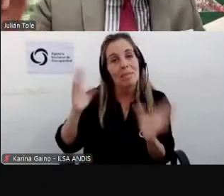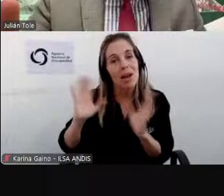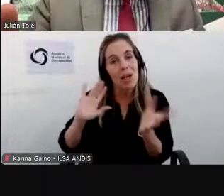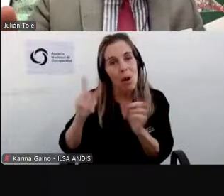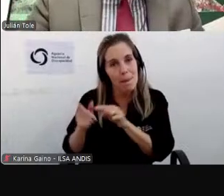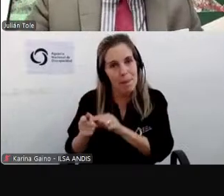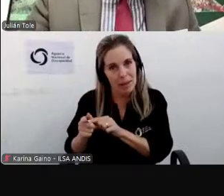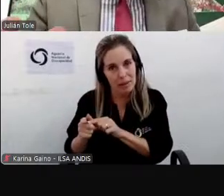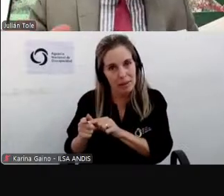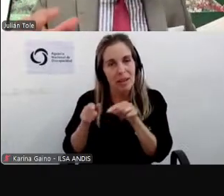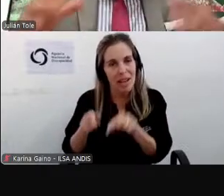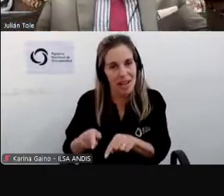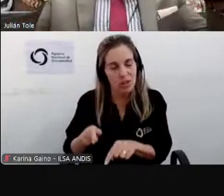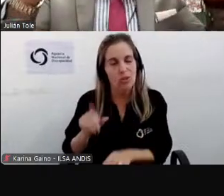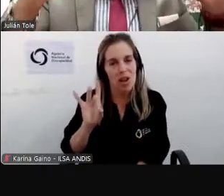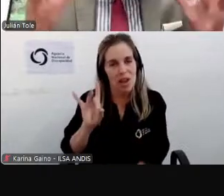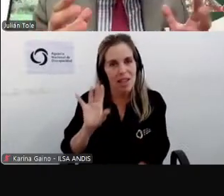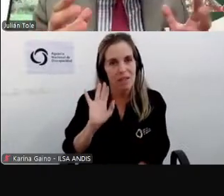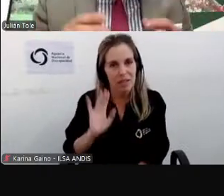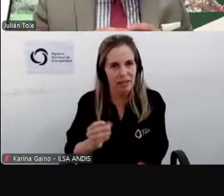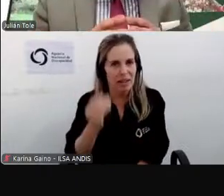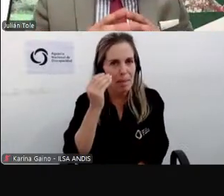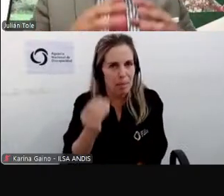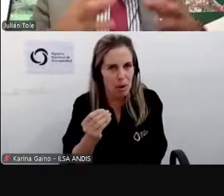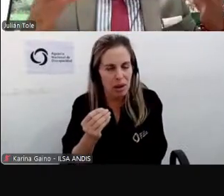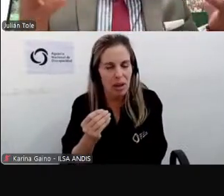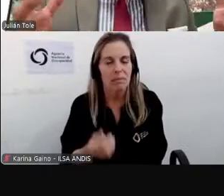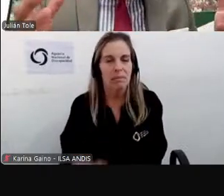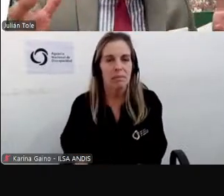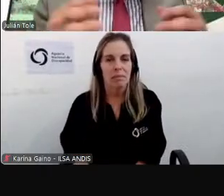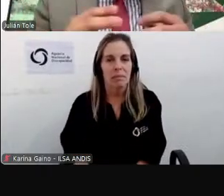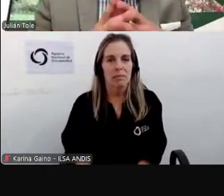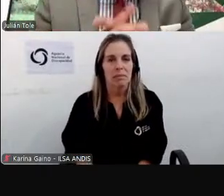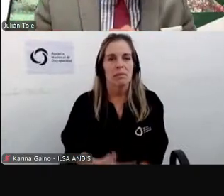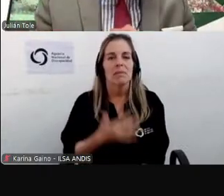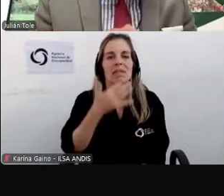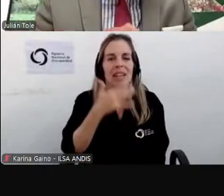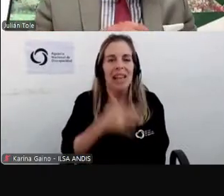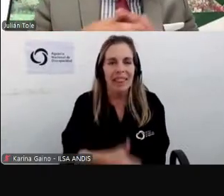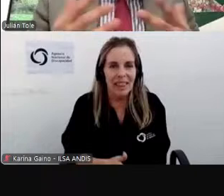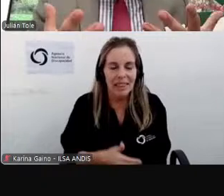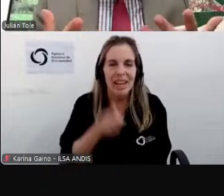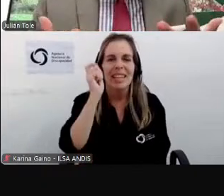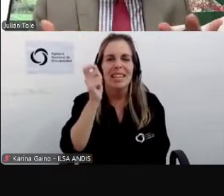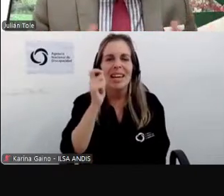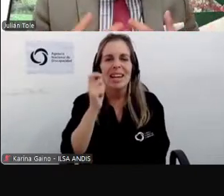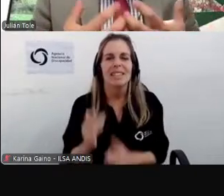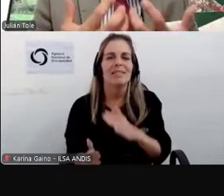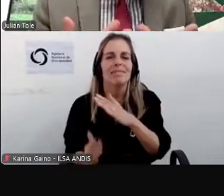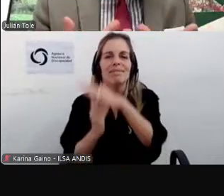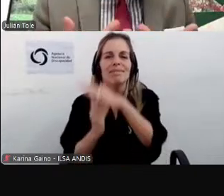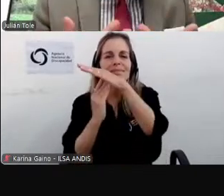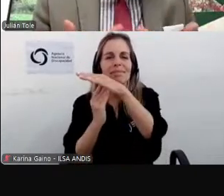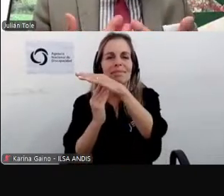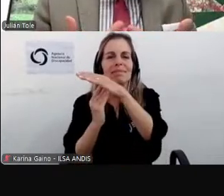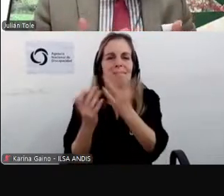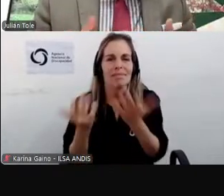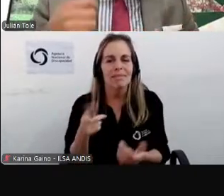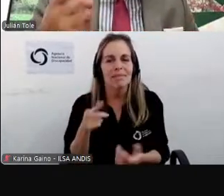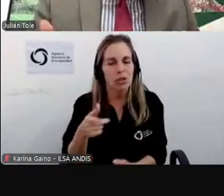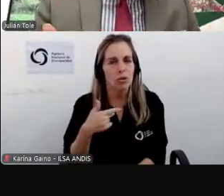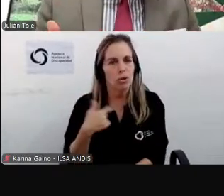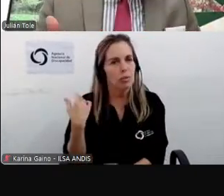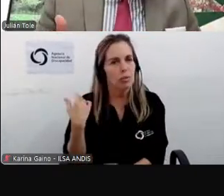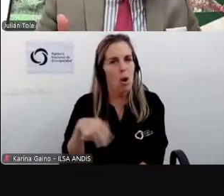to humans and the environment. And this is tough because clearly characterizing and understanding who's